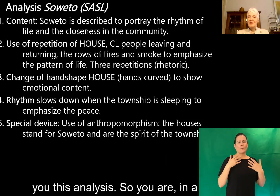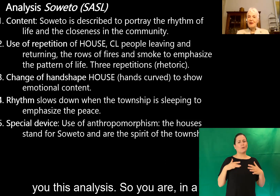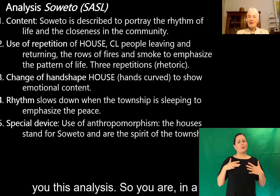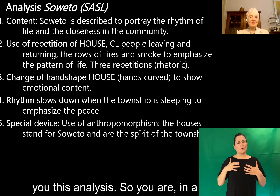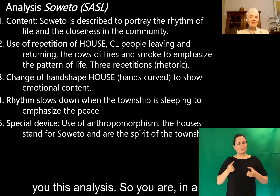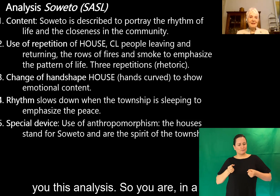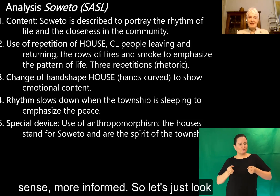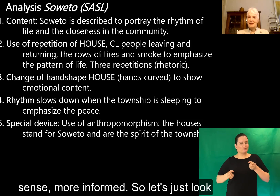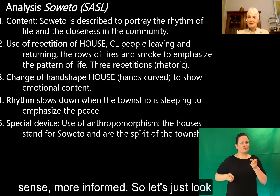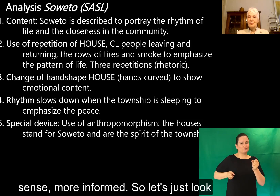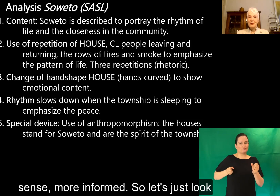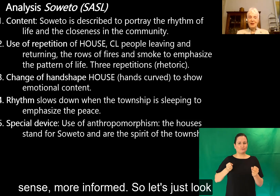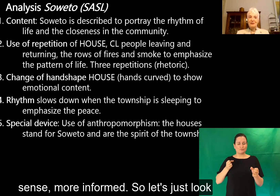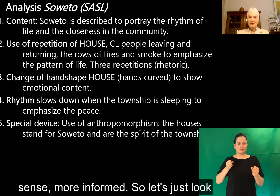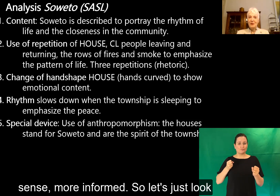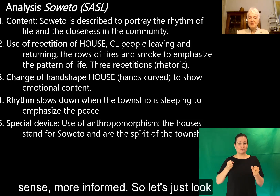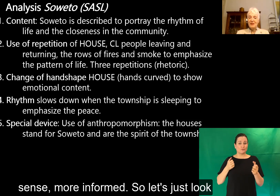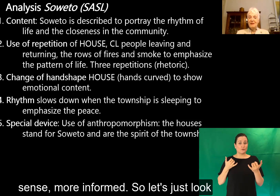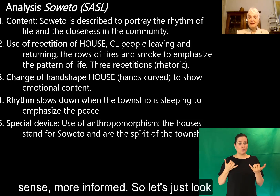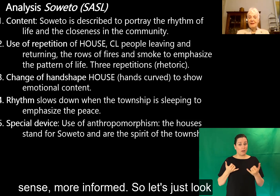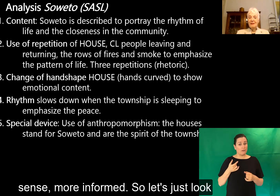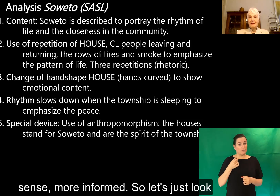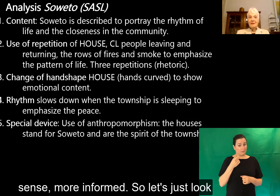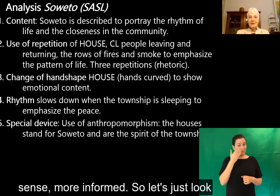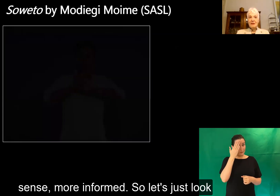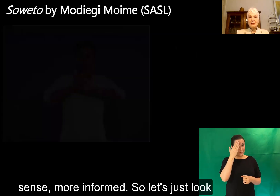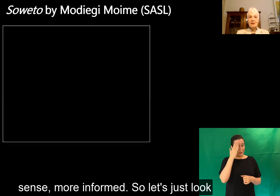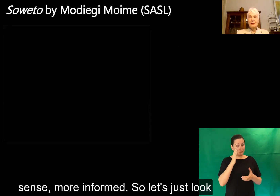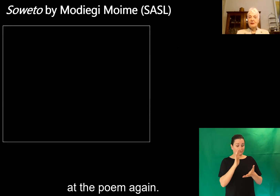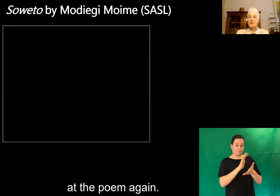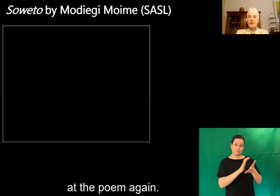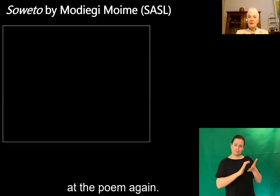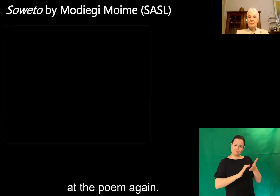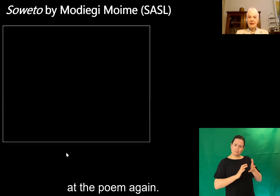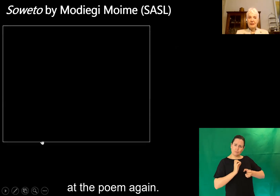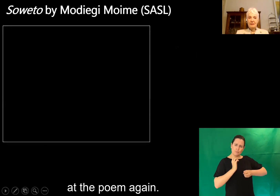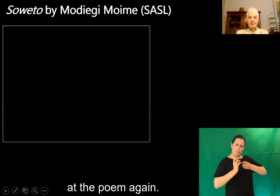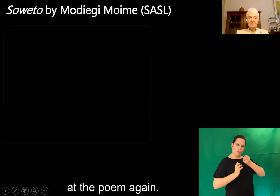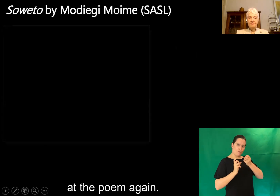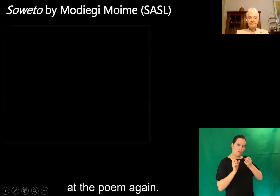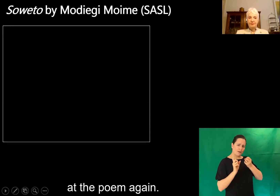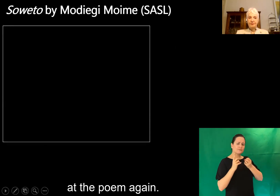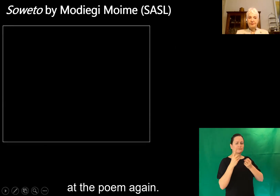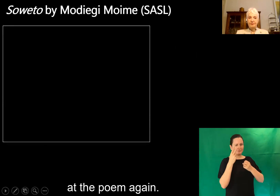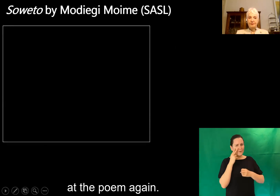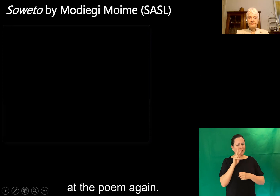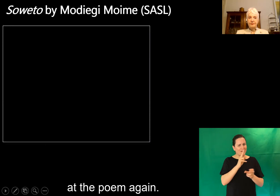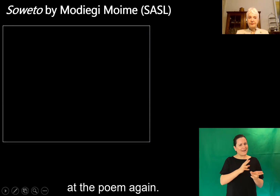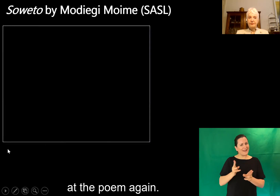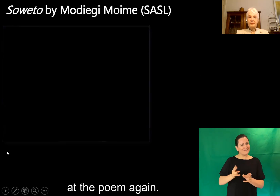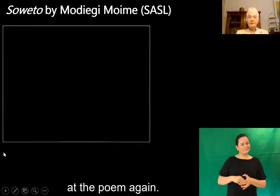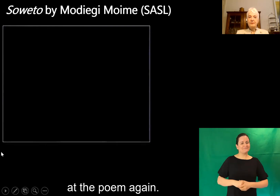so you are, in a sense, more informed. So let's just look at the poem again.